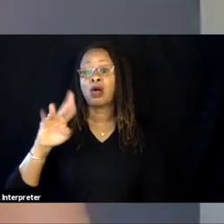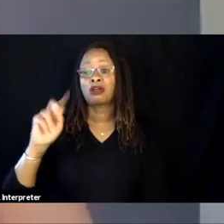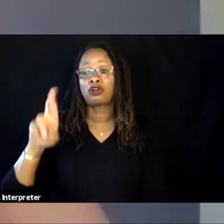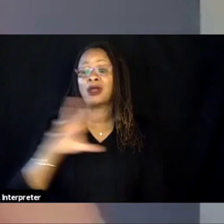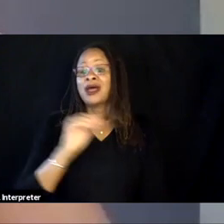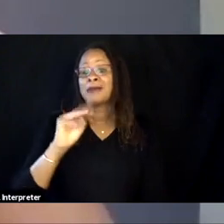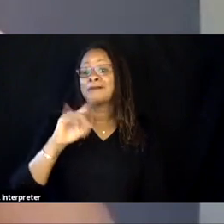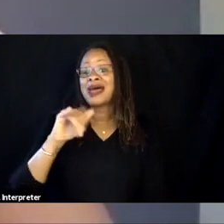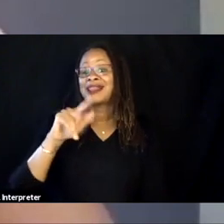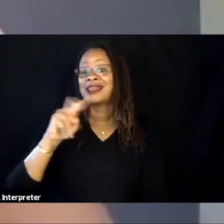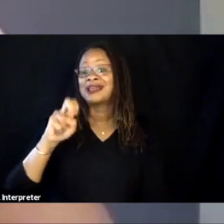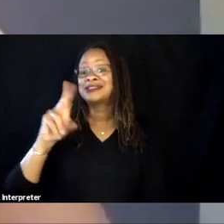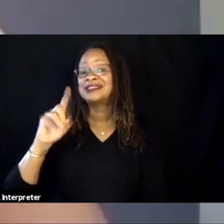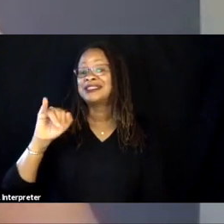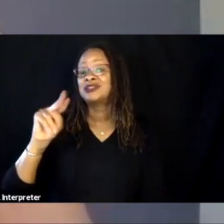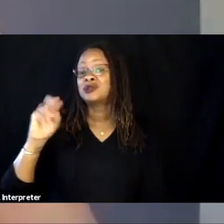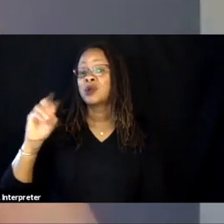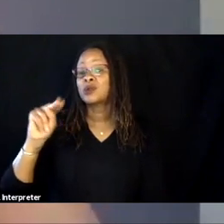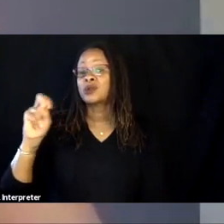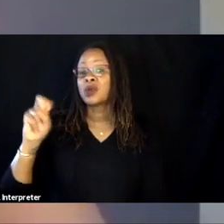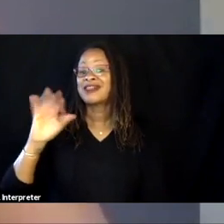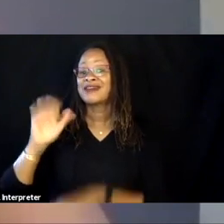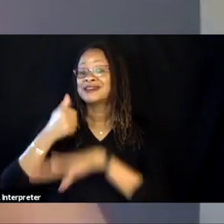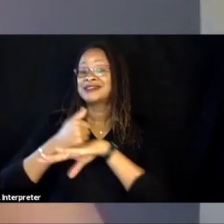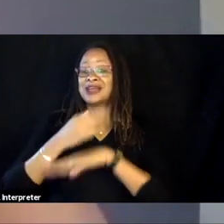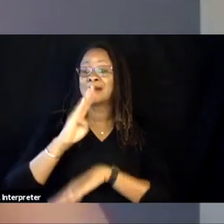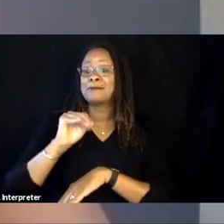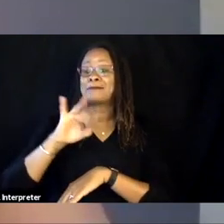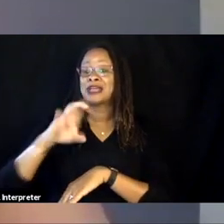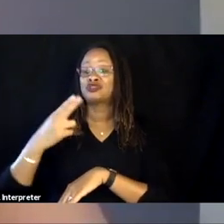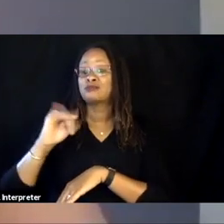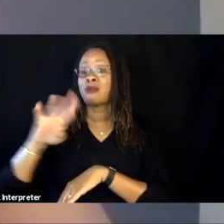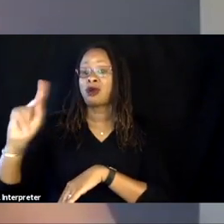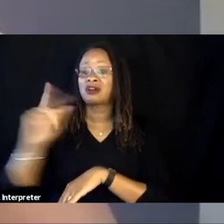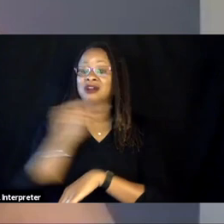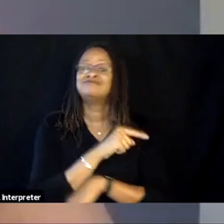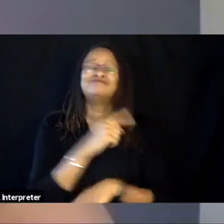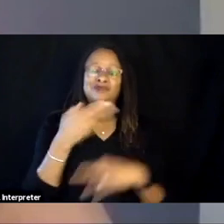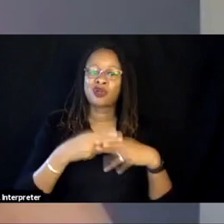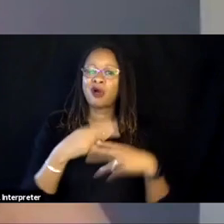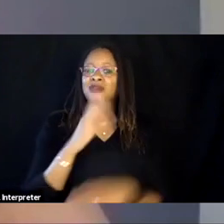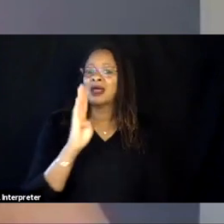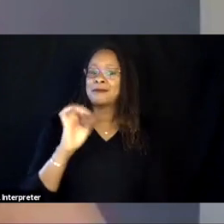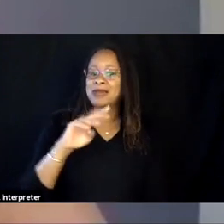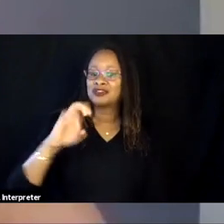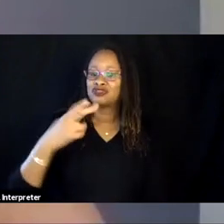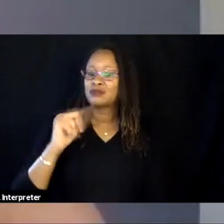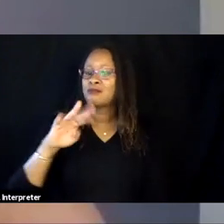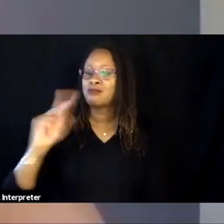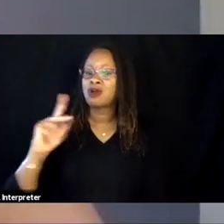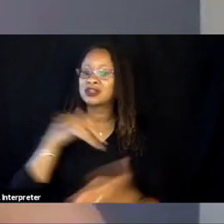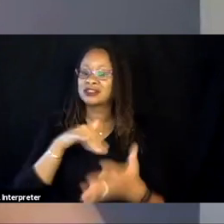DiNono. They have established a benchmark. So this is the benchmark study for how various identities